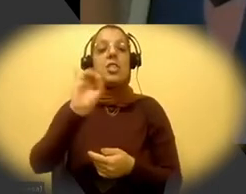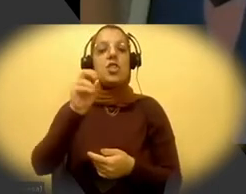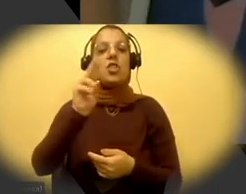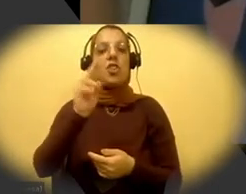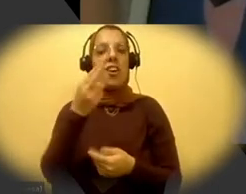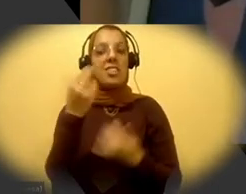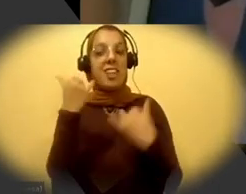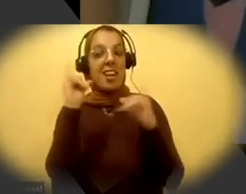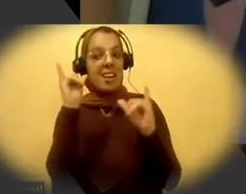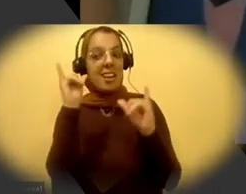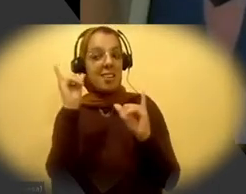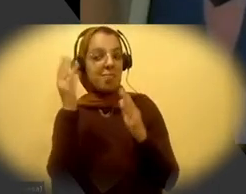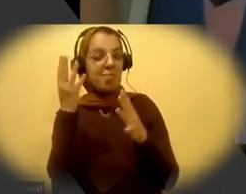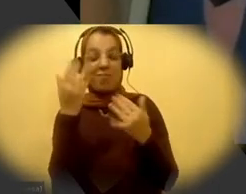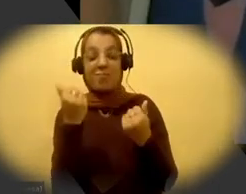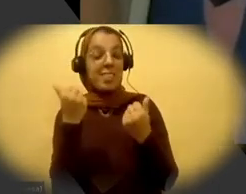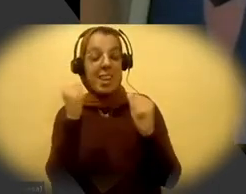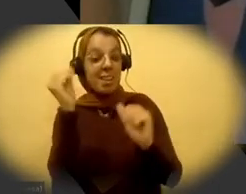from Vancouver?